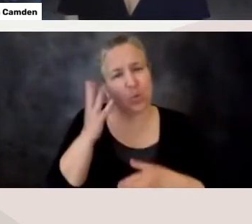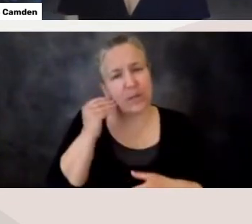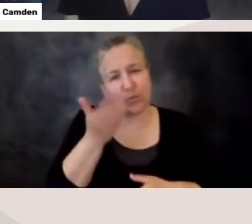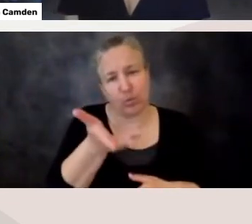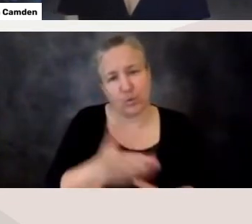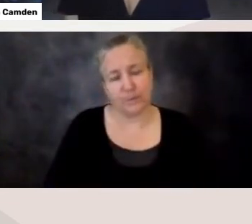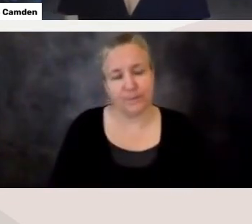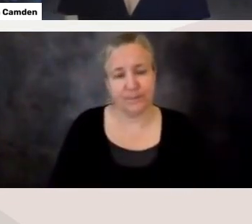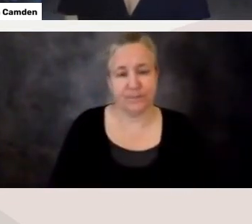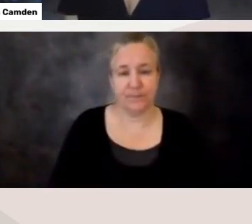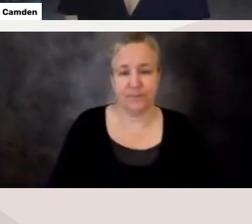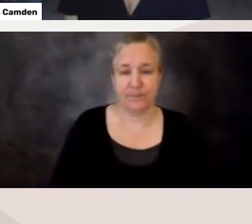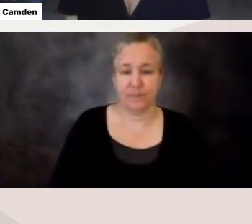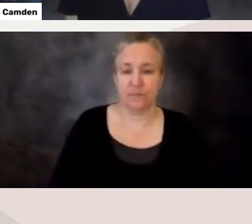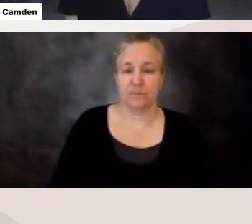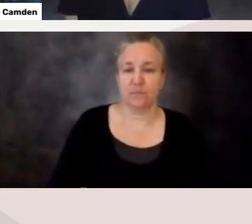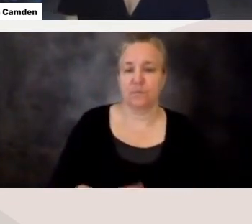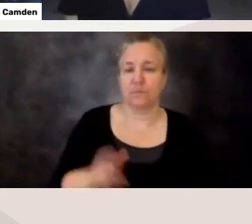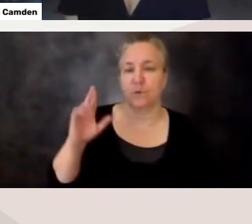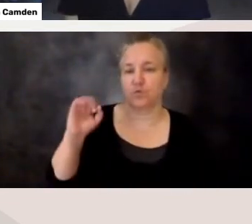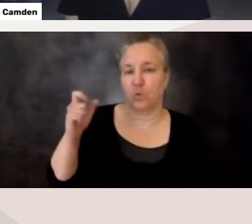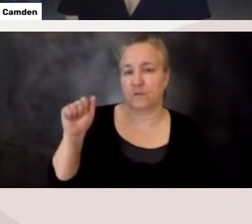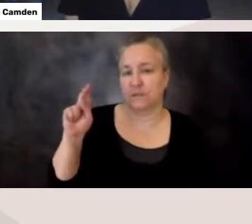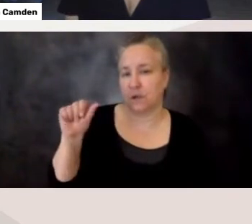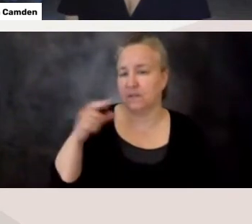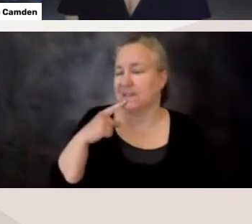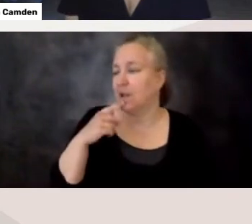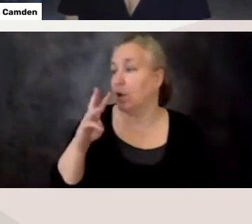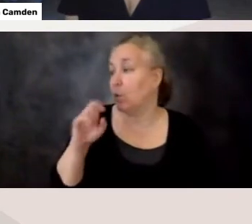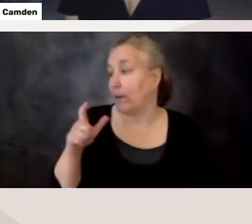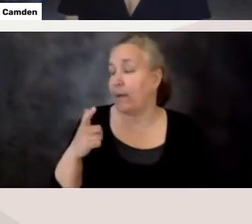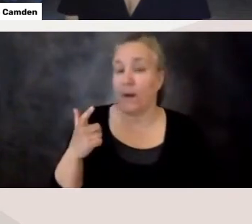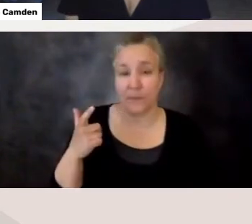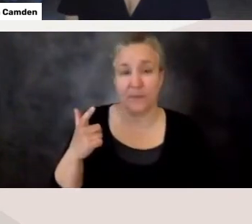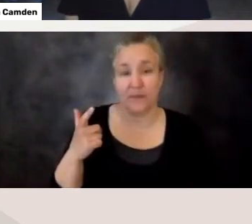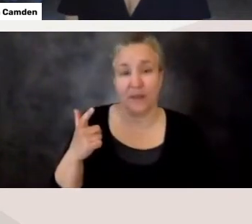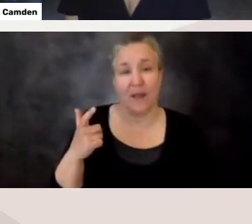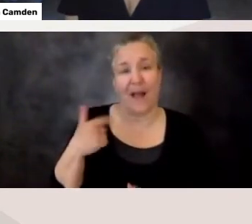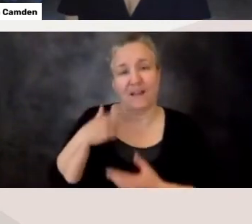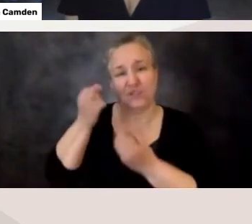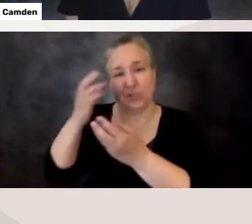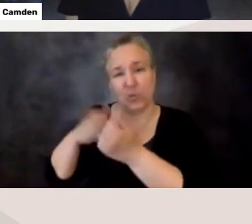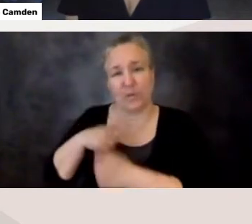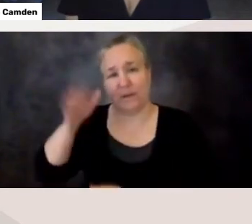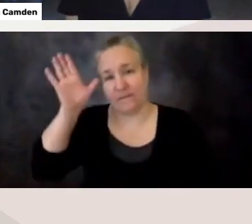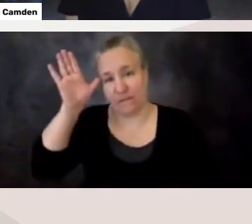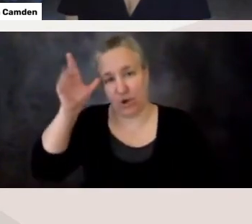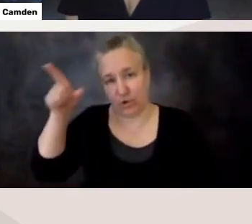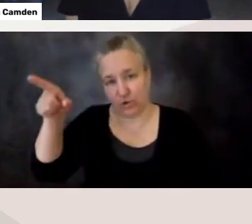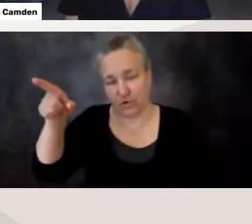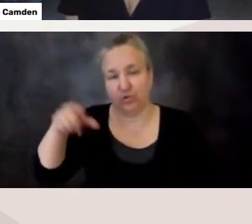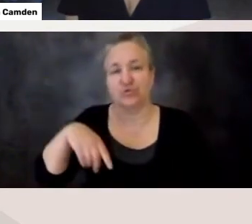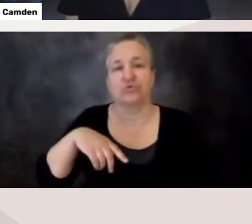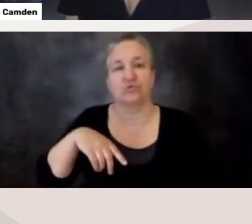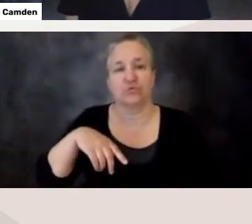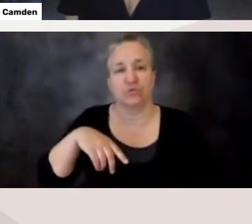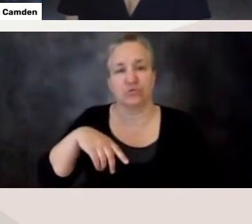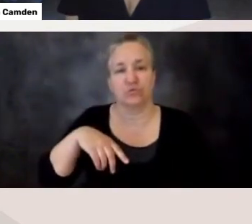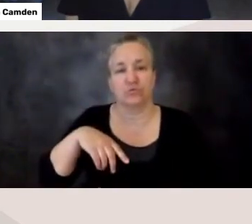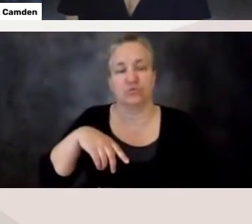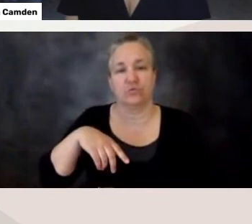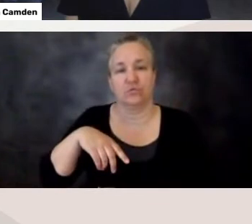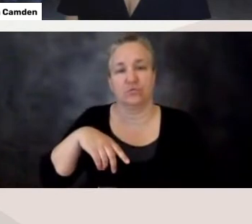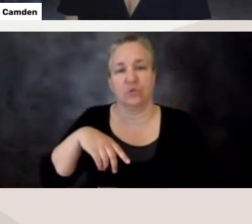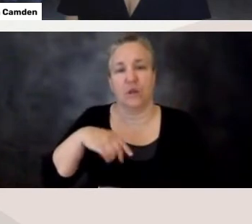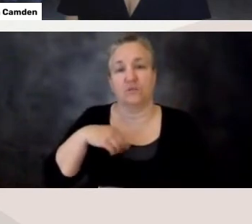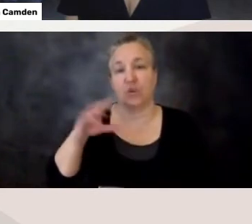through? Well, matter of fact, I shared it with my father the day after I had